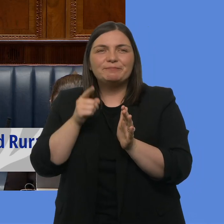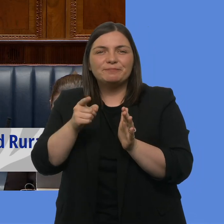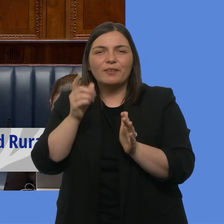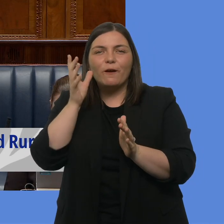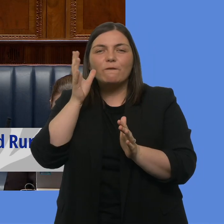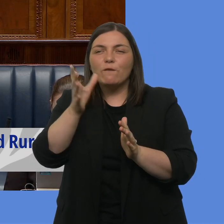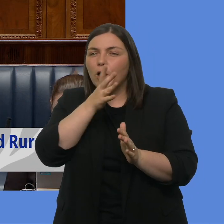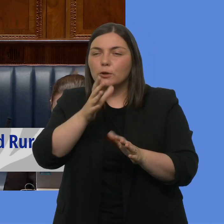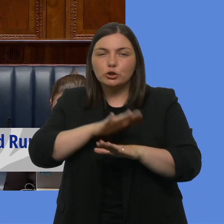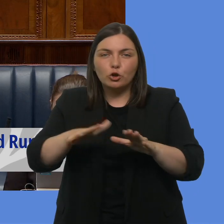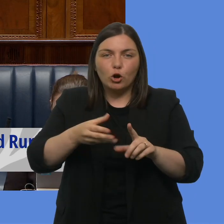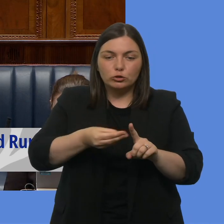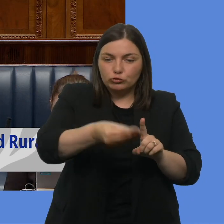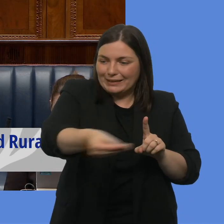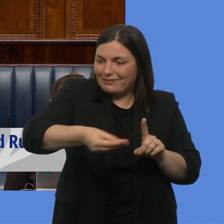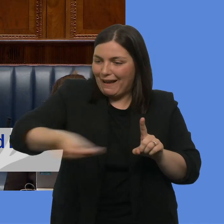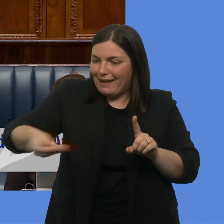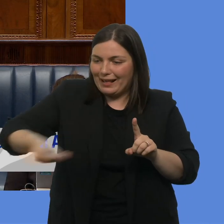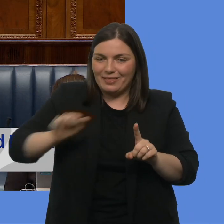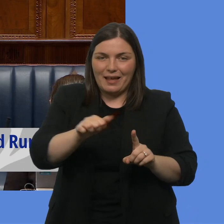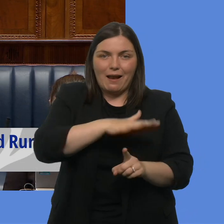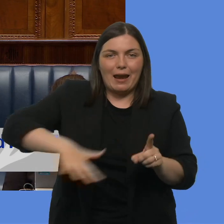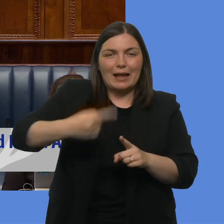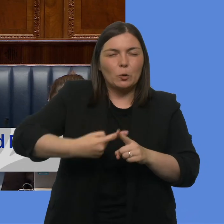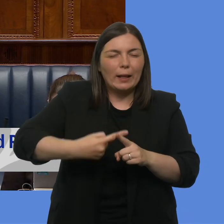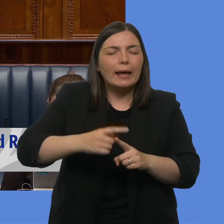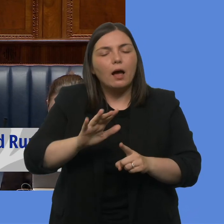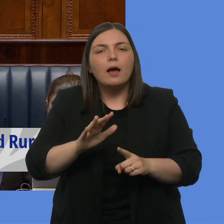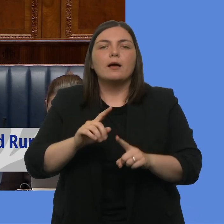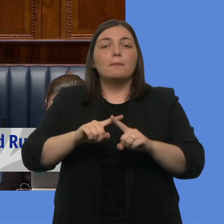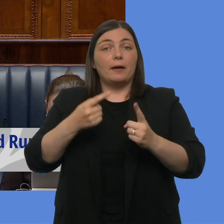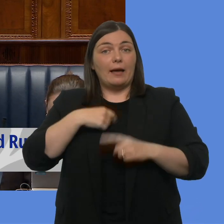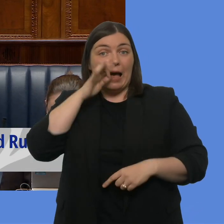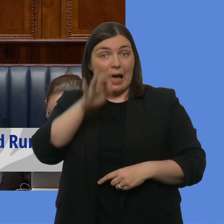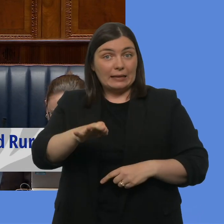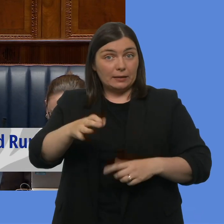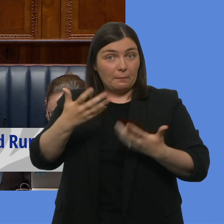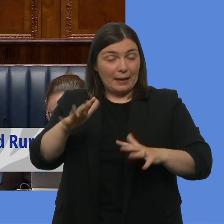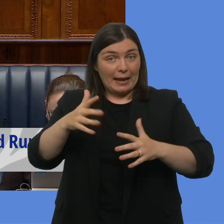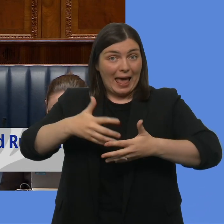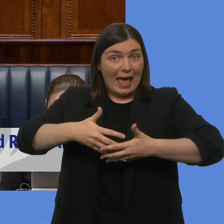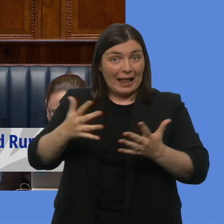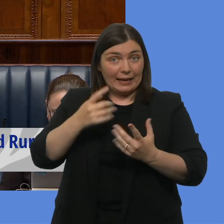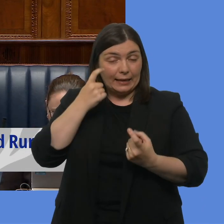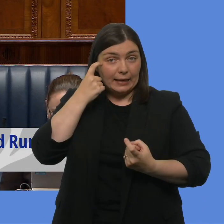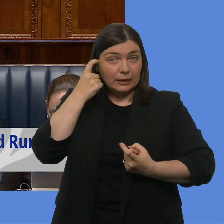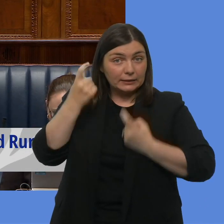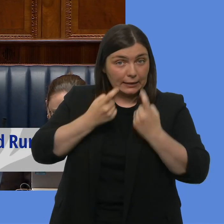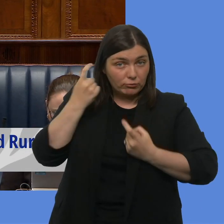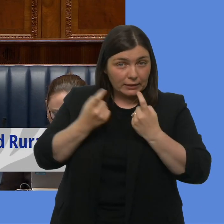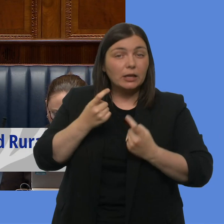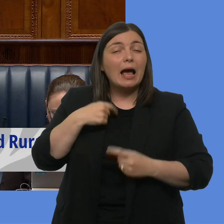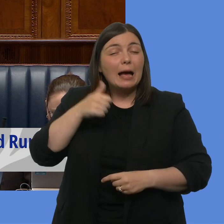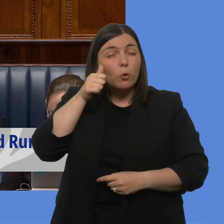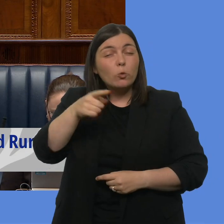their land in a timely manner. However, has any consideration been given? Even indeed your answer to the Mid-Ulster representative was 75%, which is